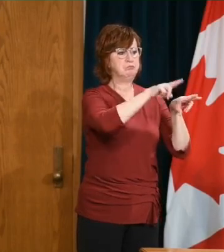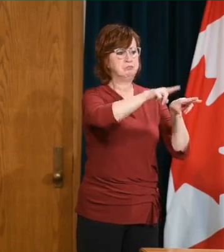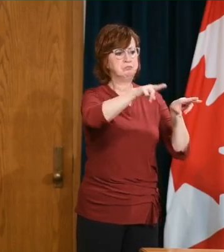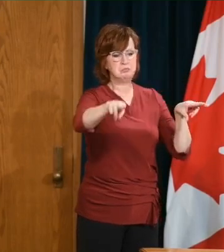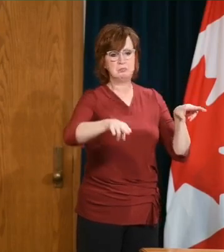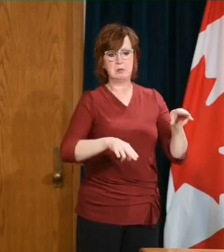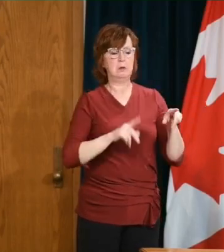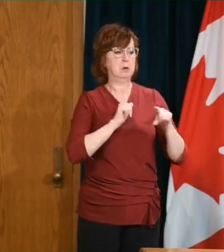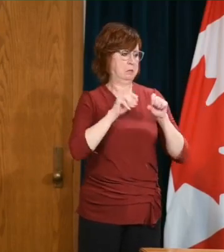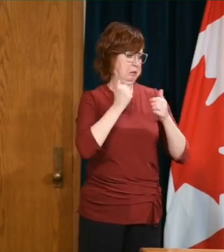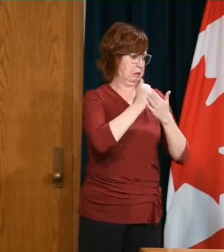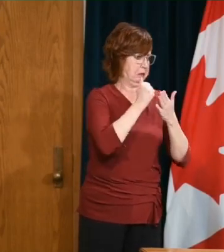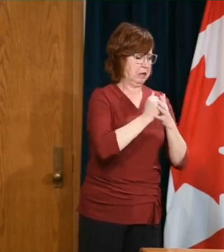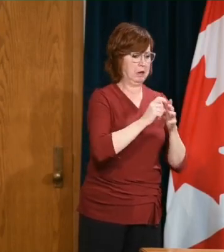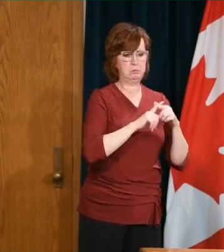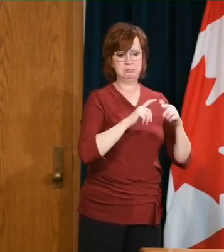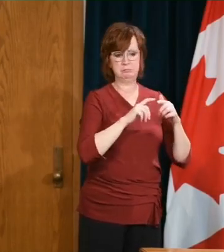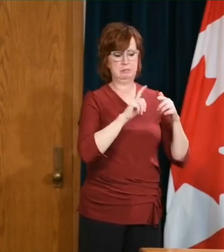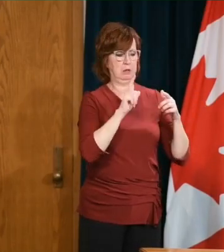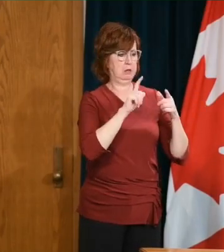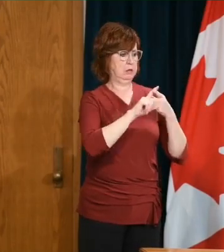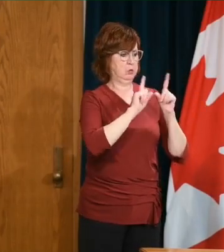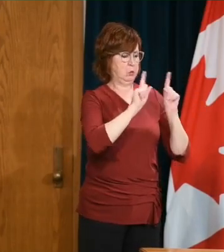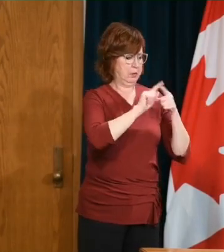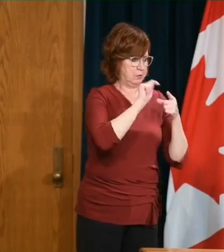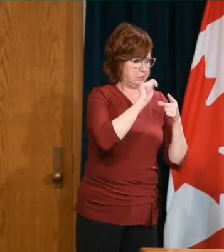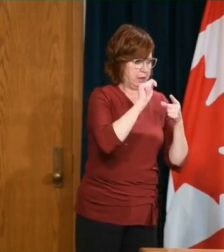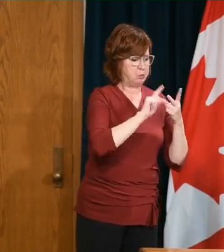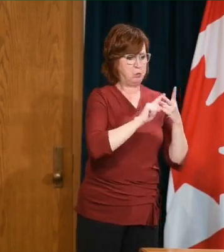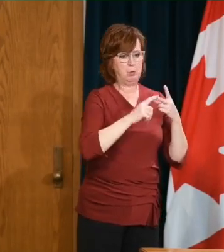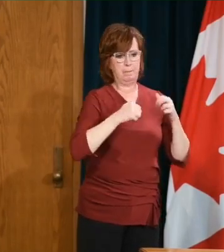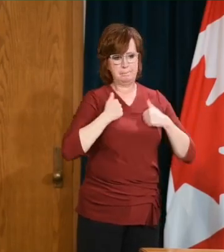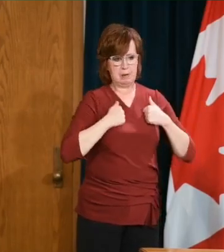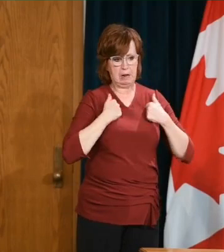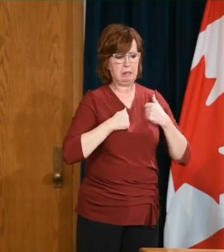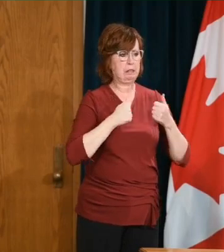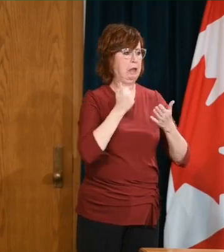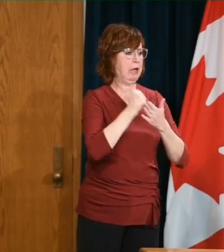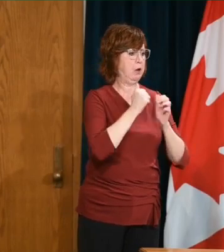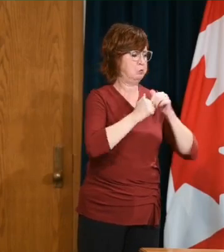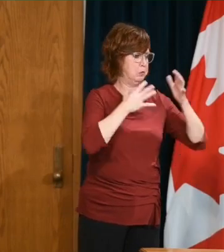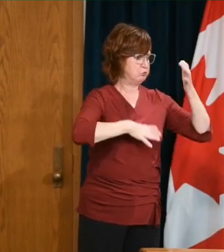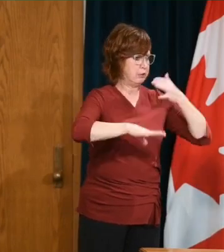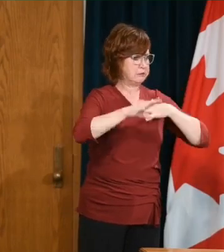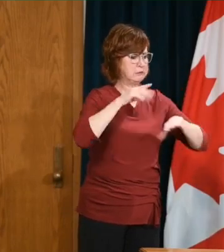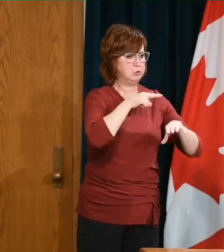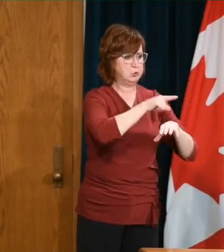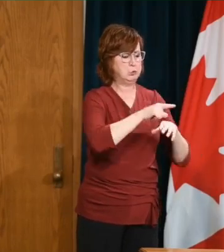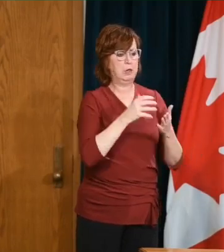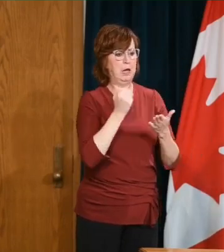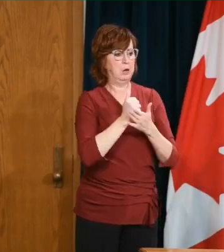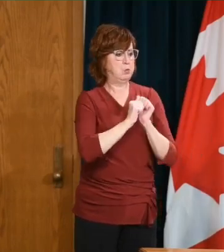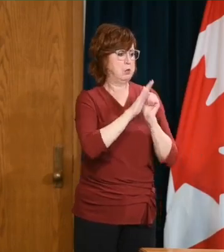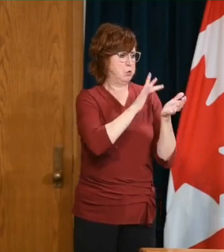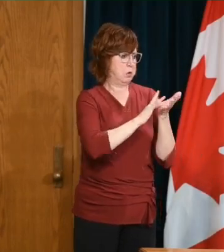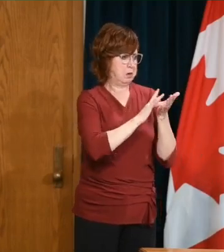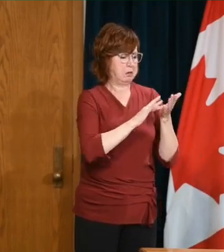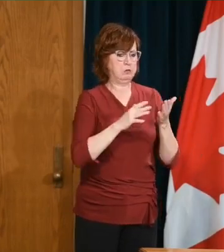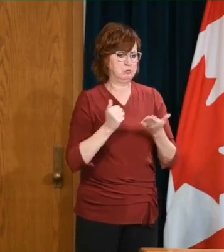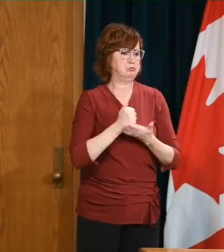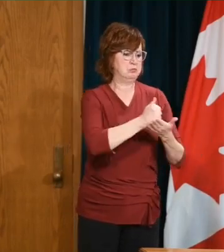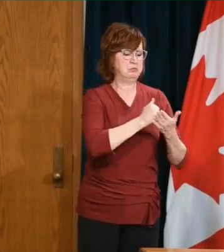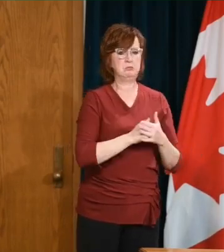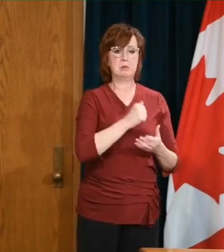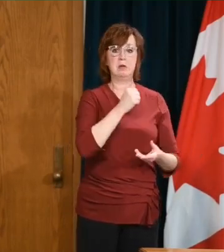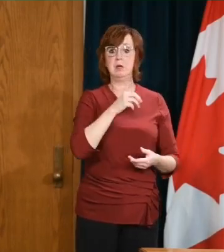includes bathing, toileting, help with taking medication, getting dressed. They're regulated under the Personal Care Home Act. And there's about 250 homes